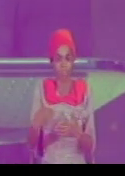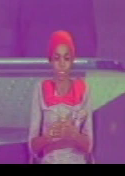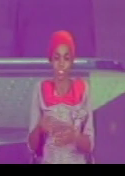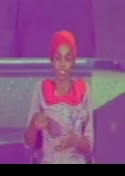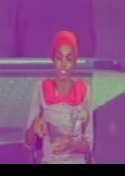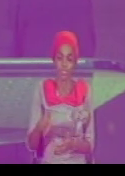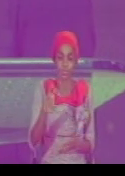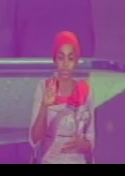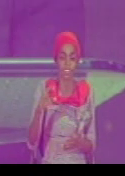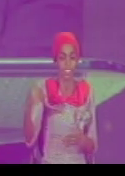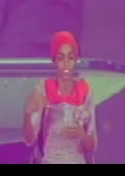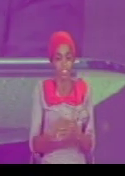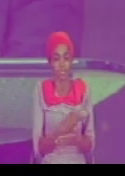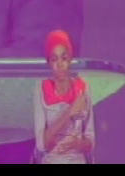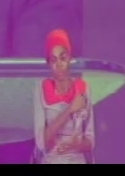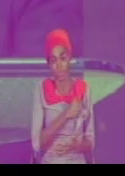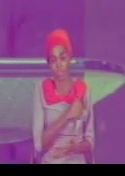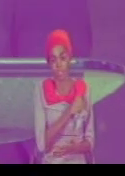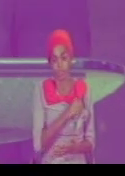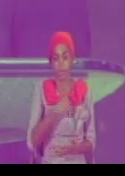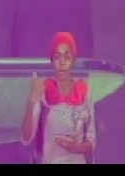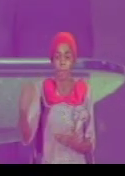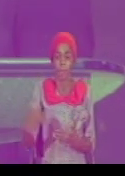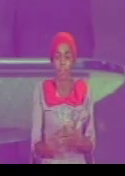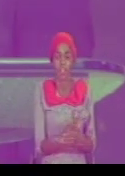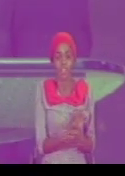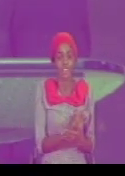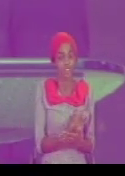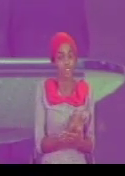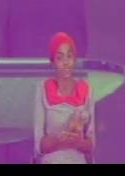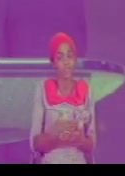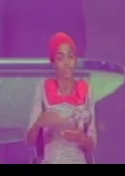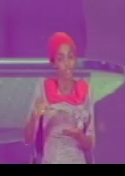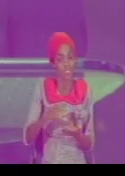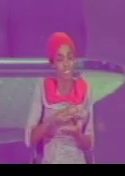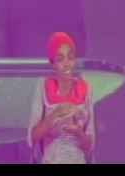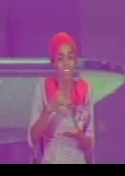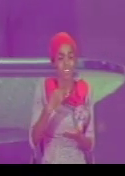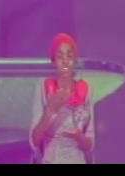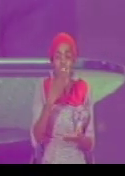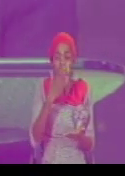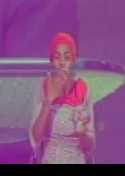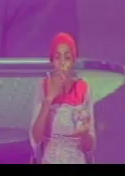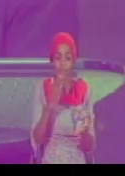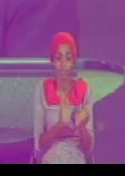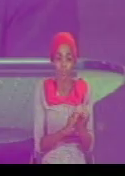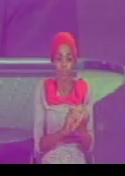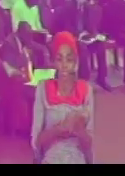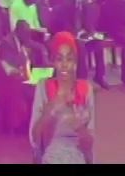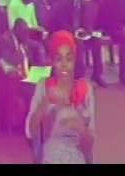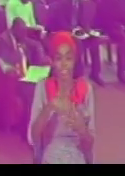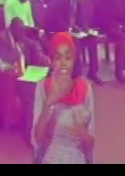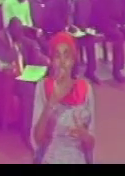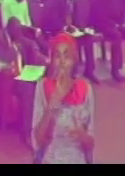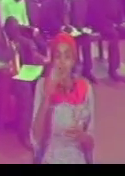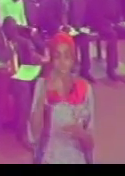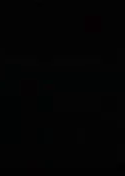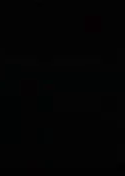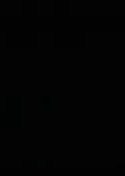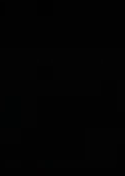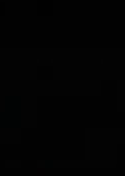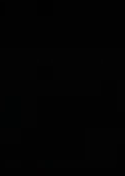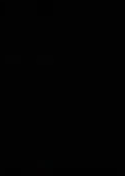new attitude. And with the songs of praise in your mouth, in Jesus' name. Look